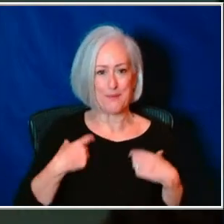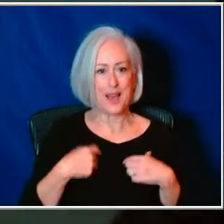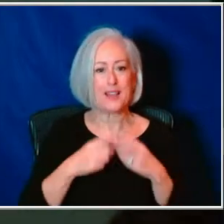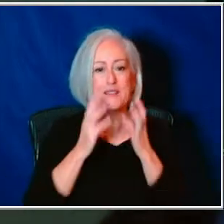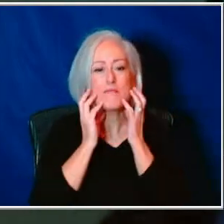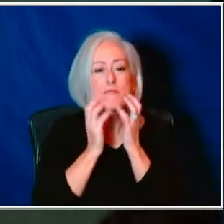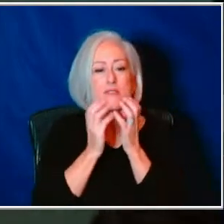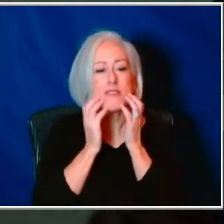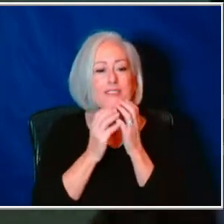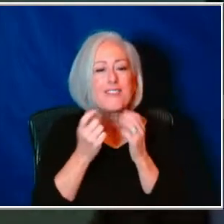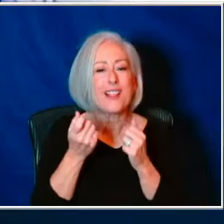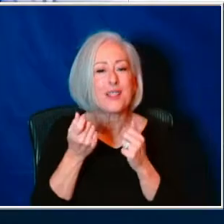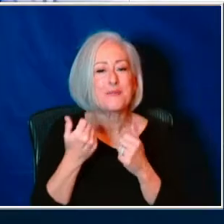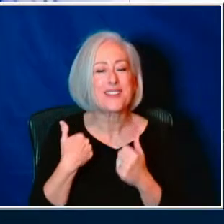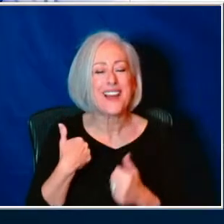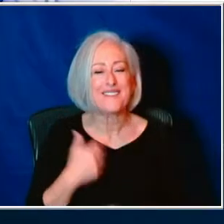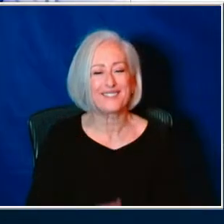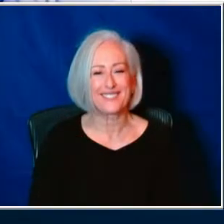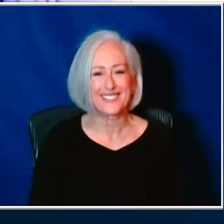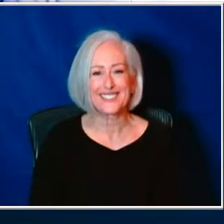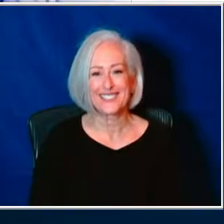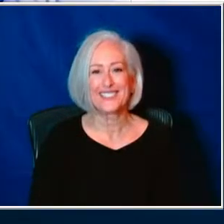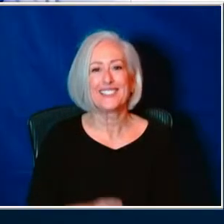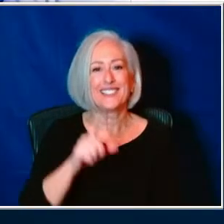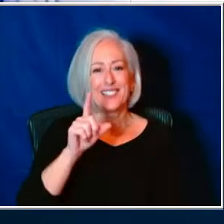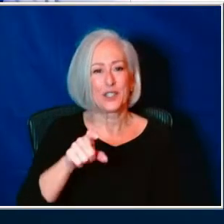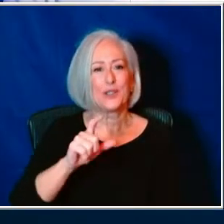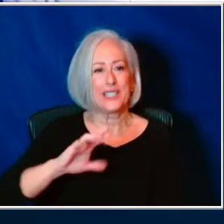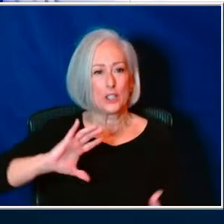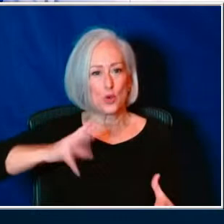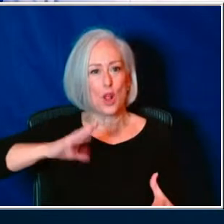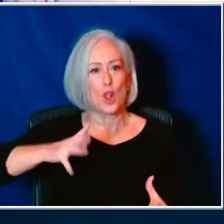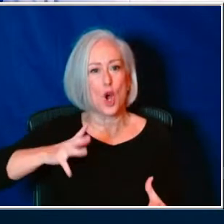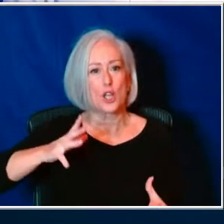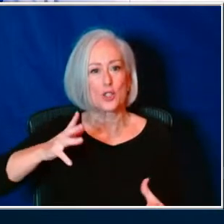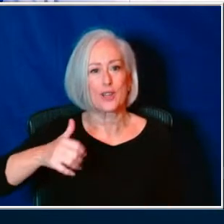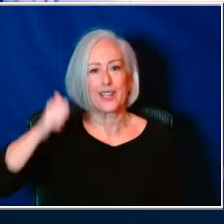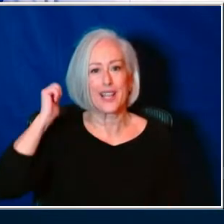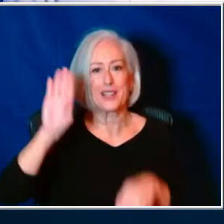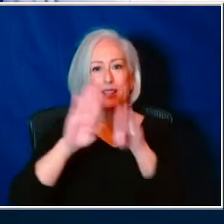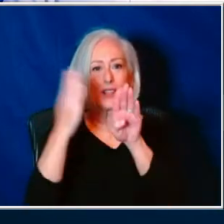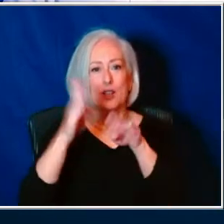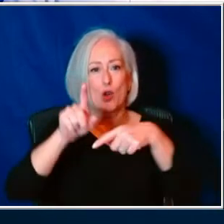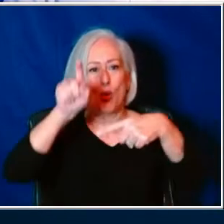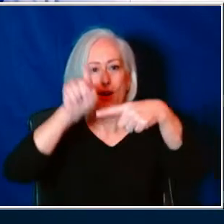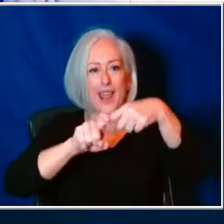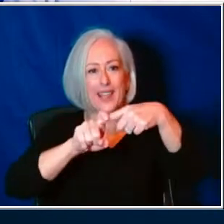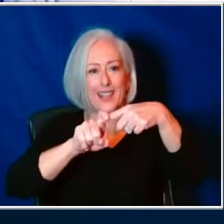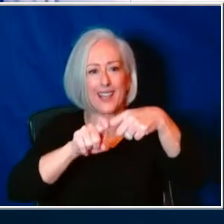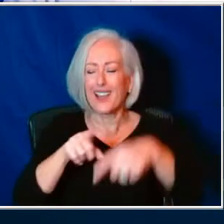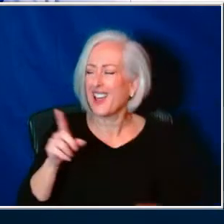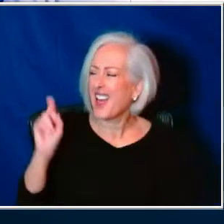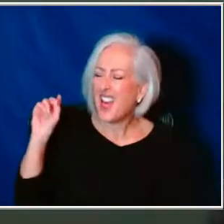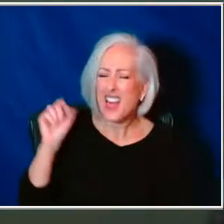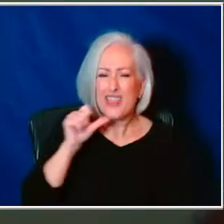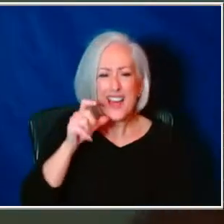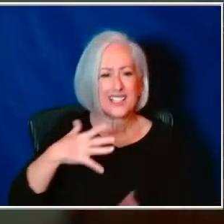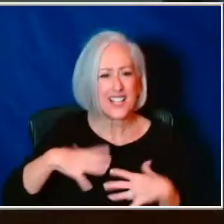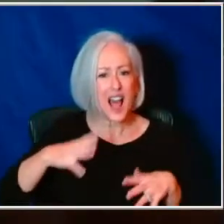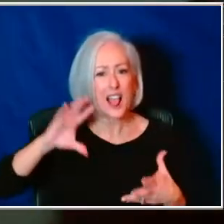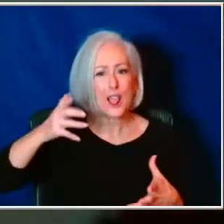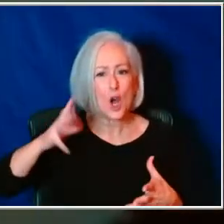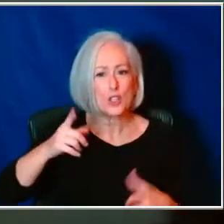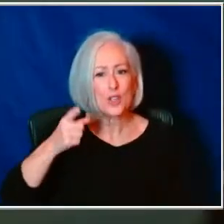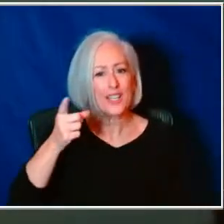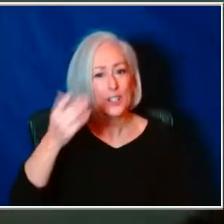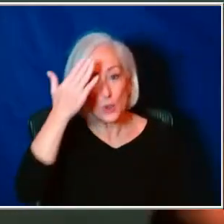that? You need to get your laundry done. That's not hanging on the back of your door, and your kitty cat just walked behind you. That is not laundry. Okay, you think that's laundry? You know what